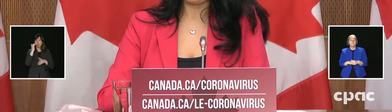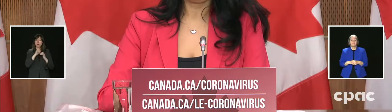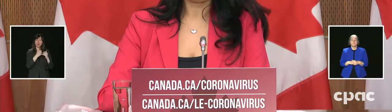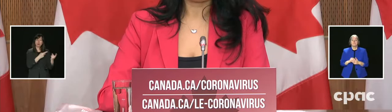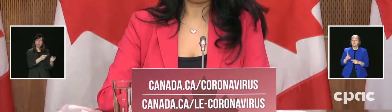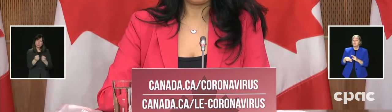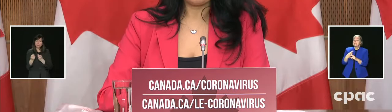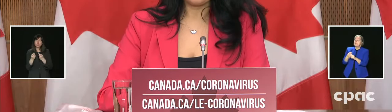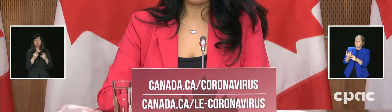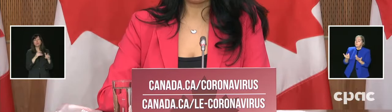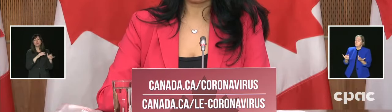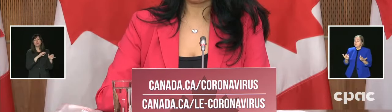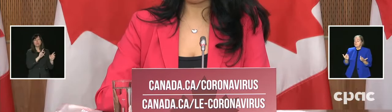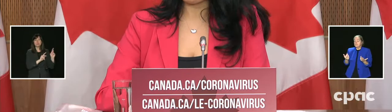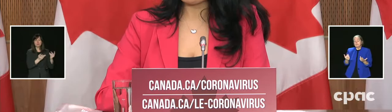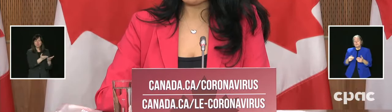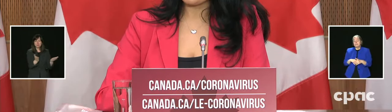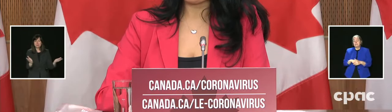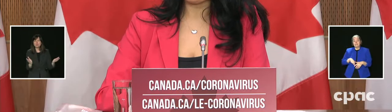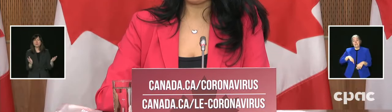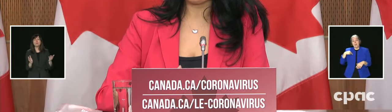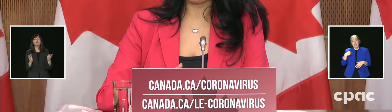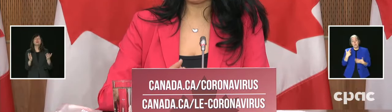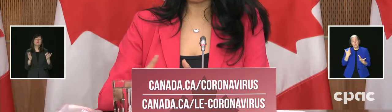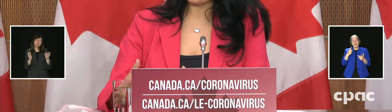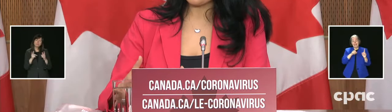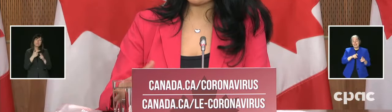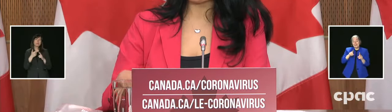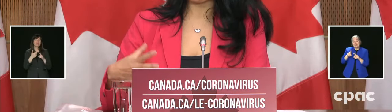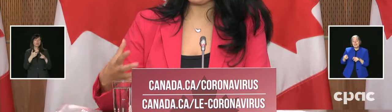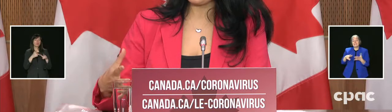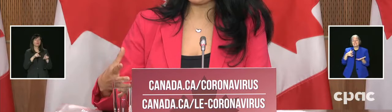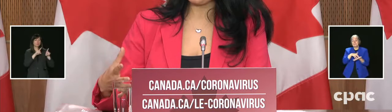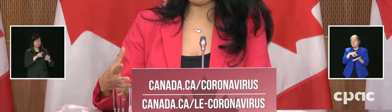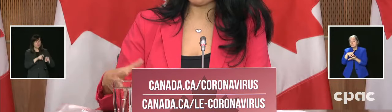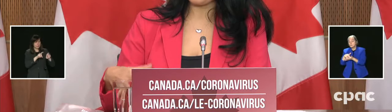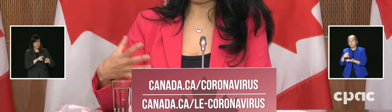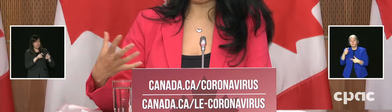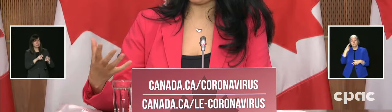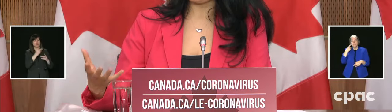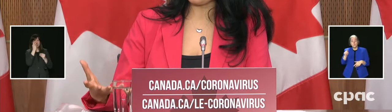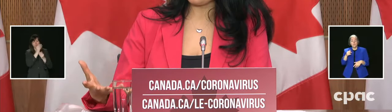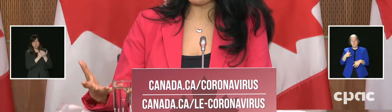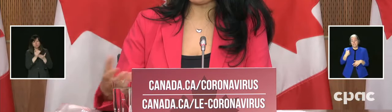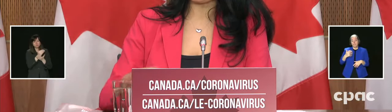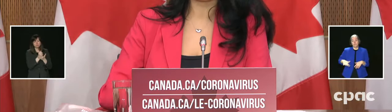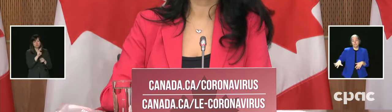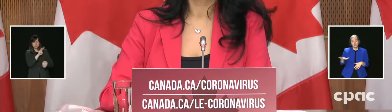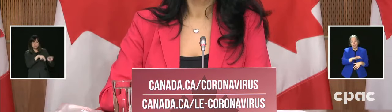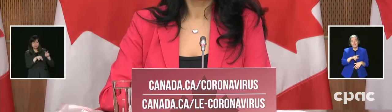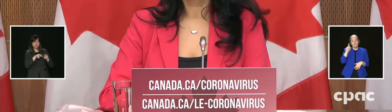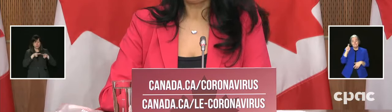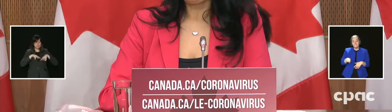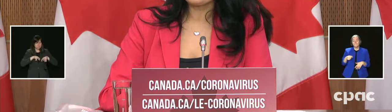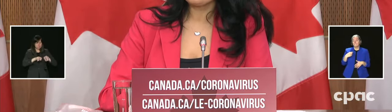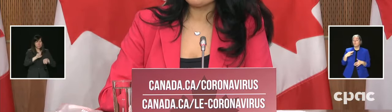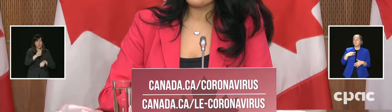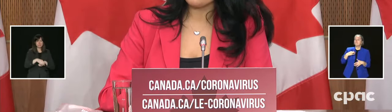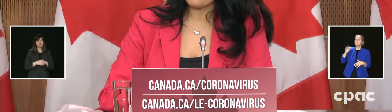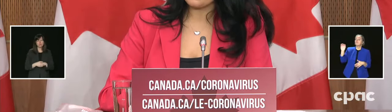recruiting individuals. And then, of course, we have to conduct the trials and then take that information and assess that. It's